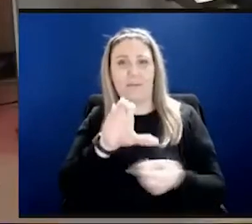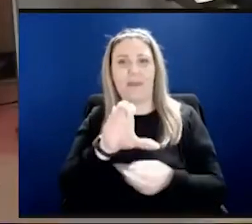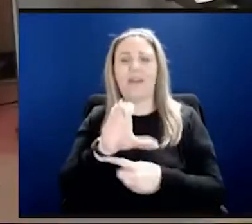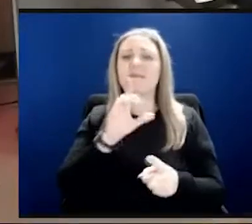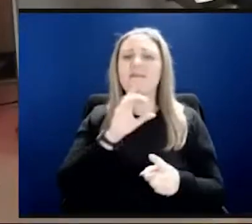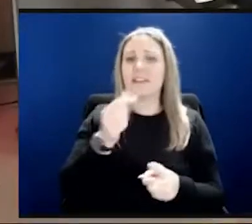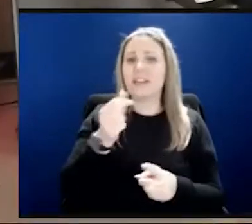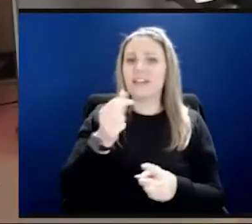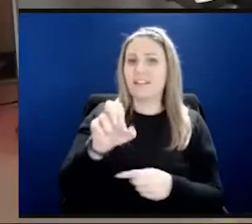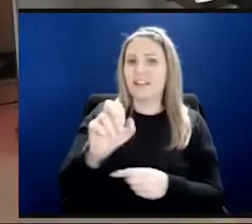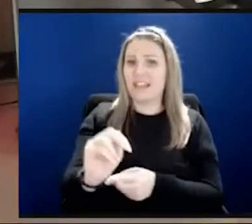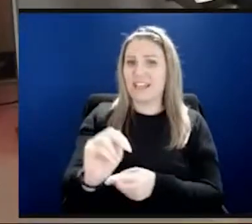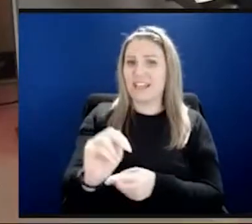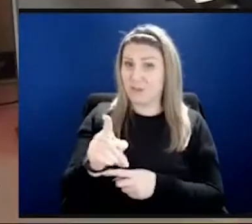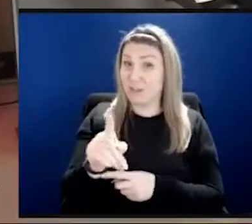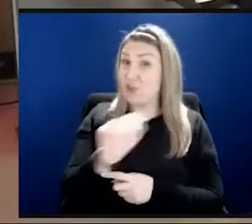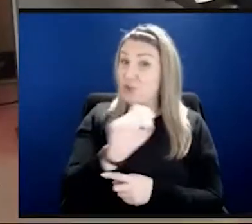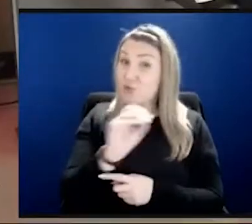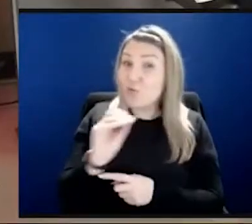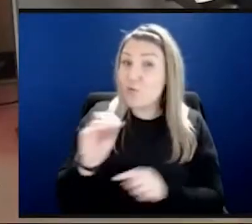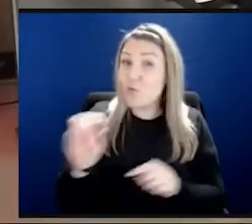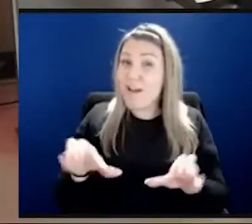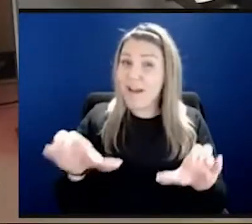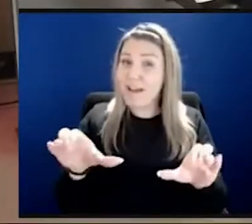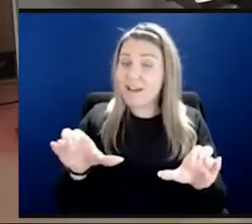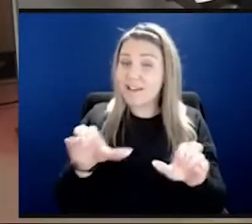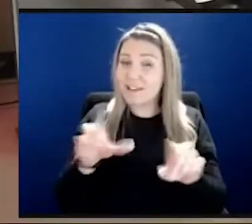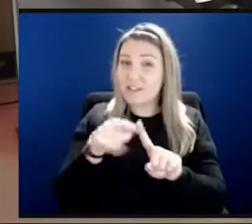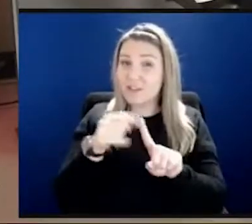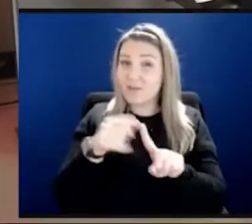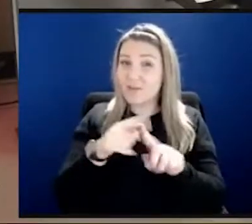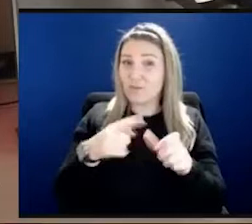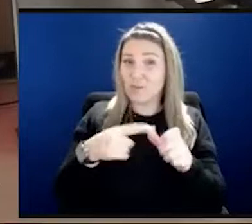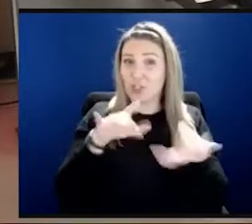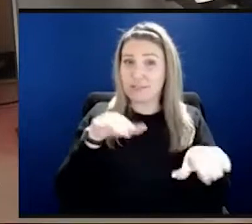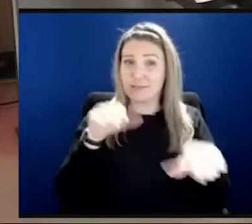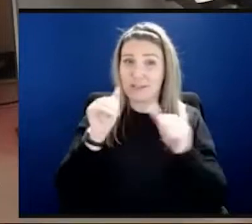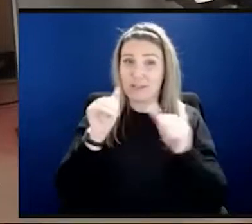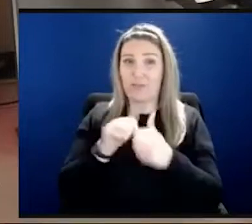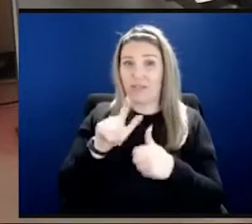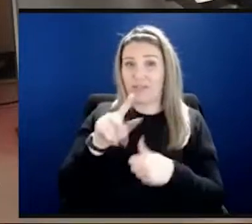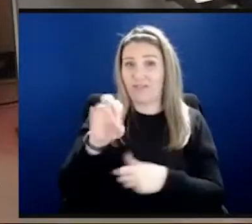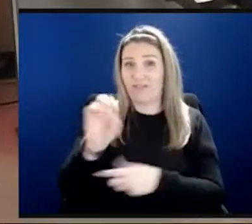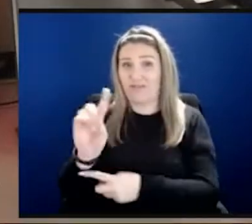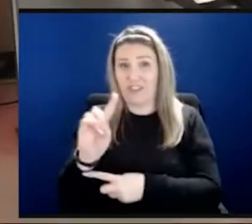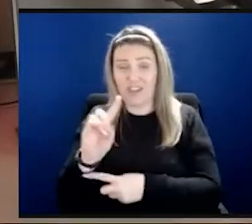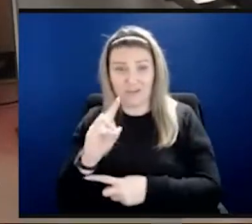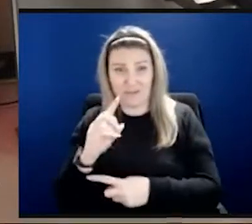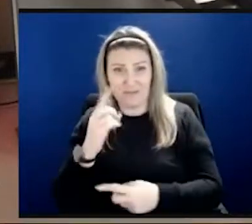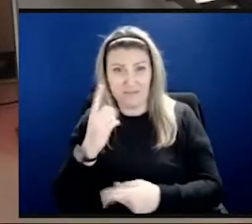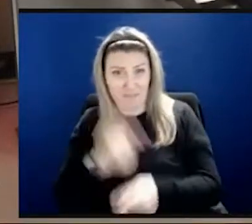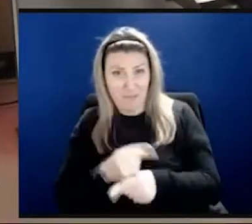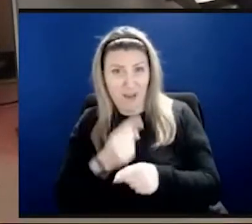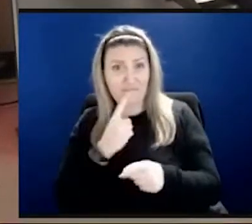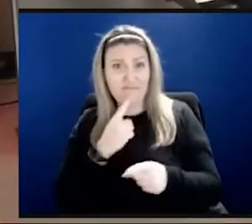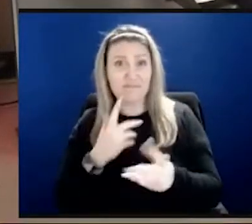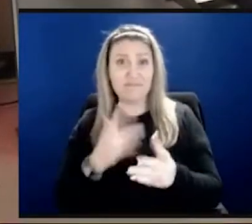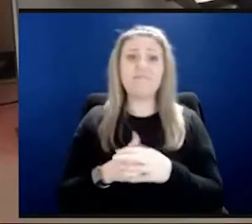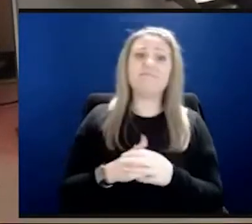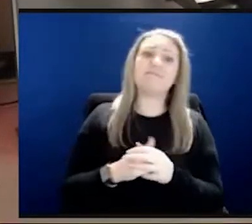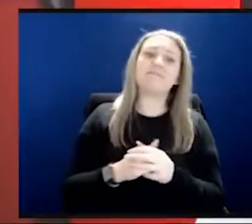too active when he first got out of there with his LVAD. I mean, that's the reason it ripped out, right? Yeah, he's an